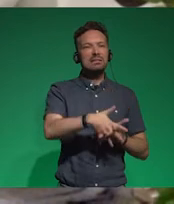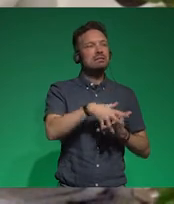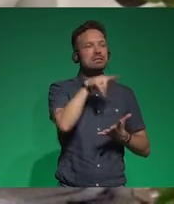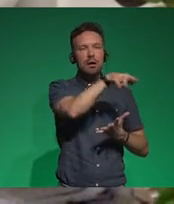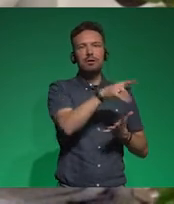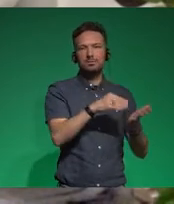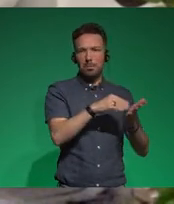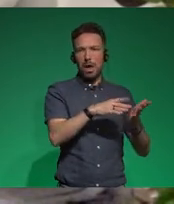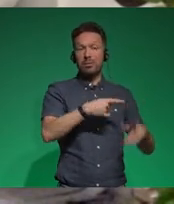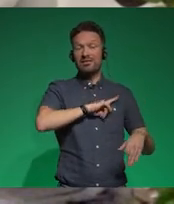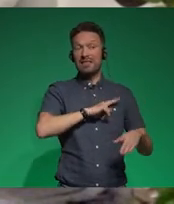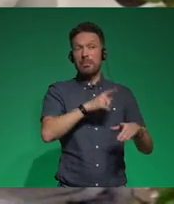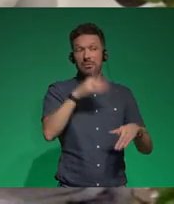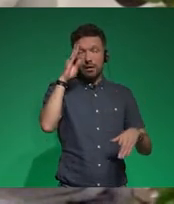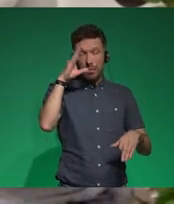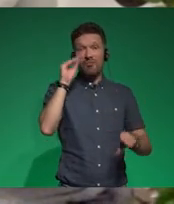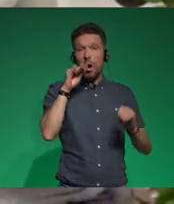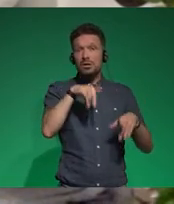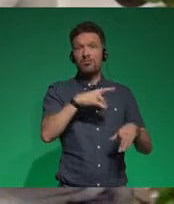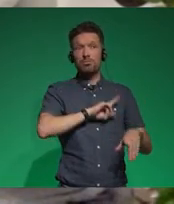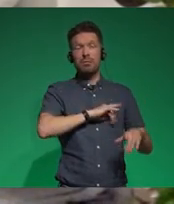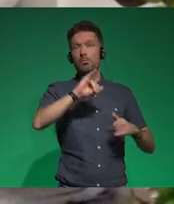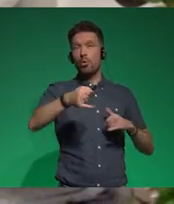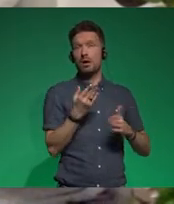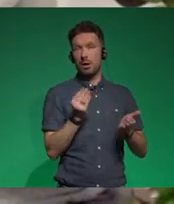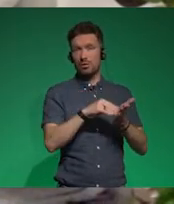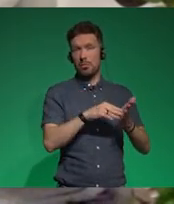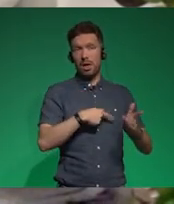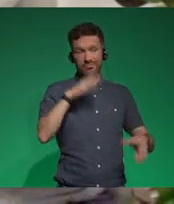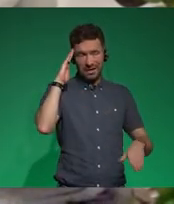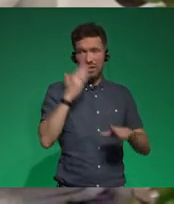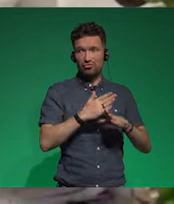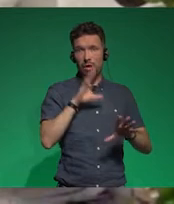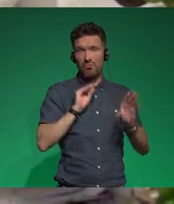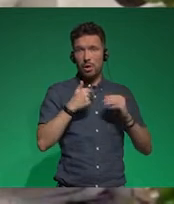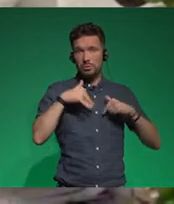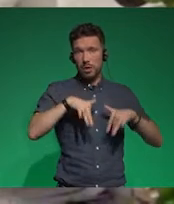So this is kind of like it became kind of like a